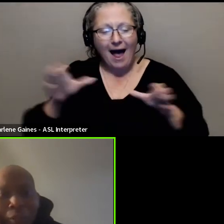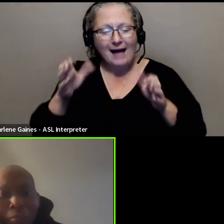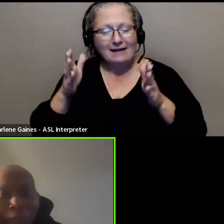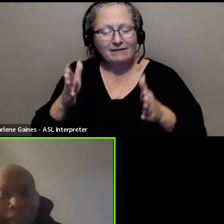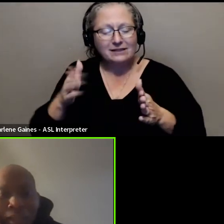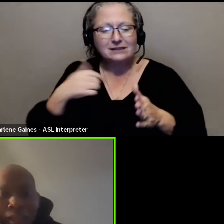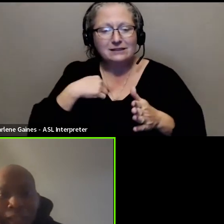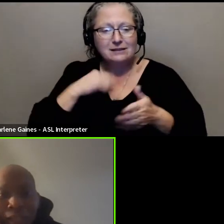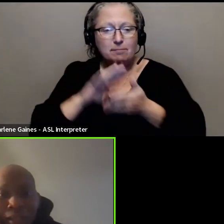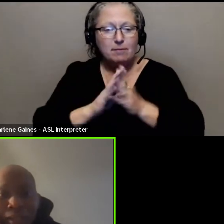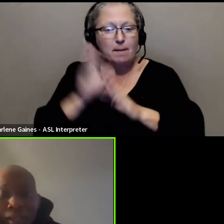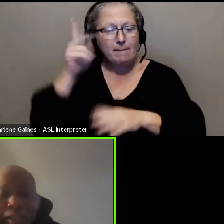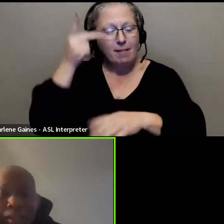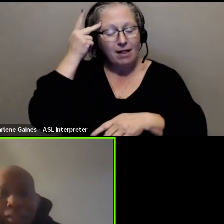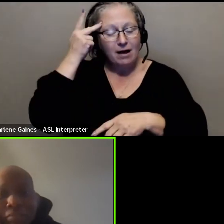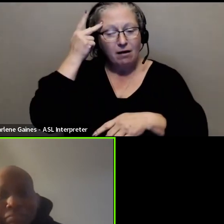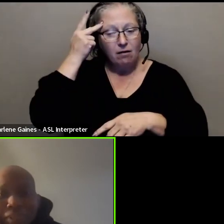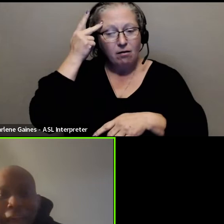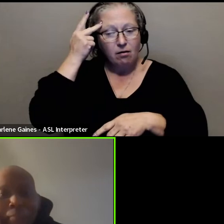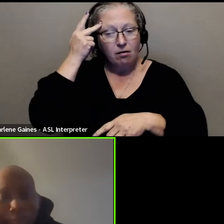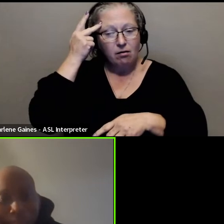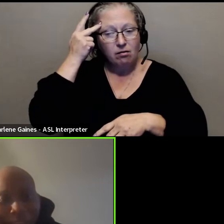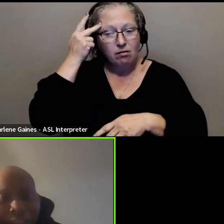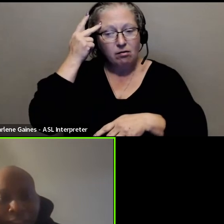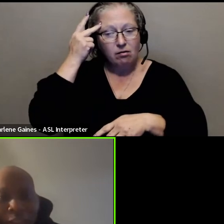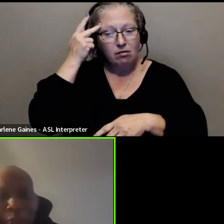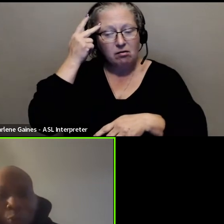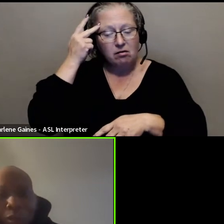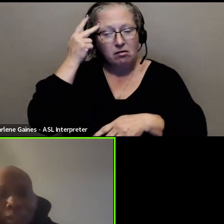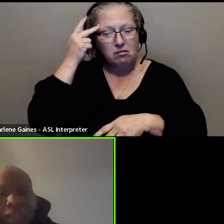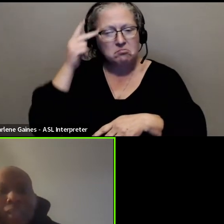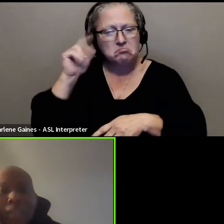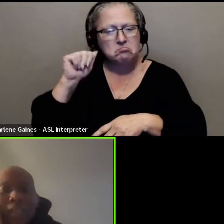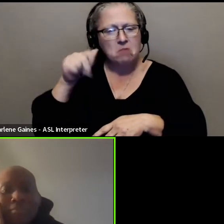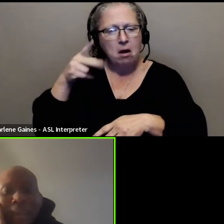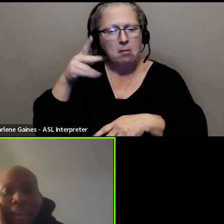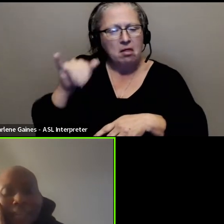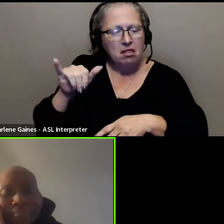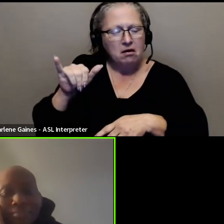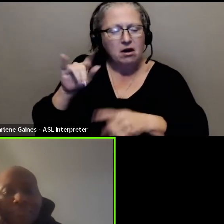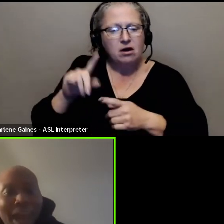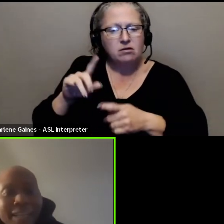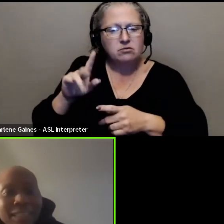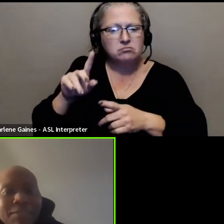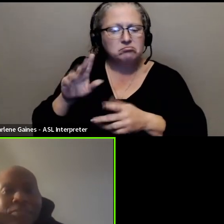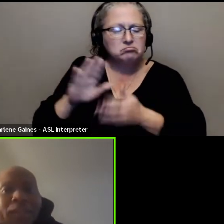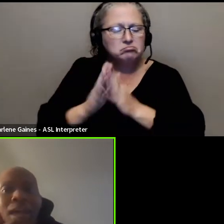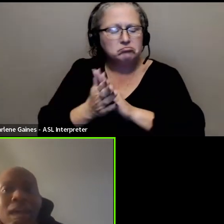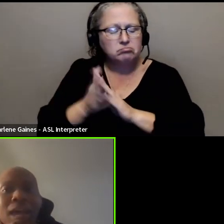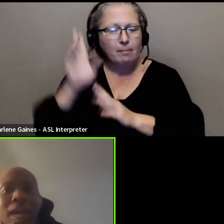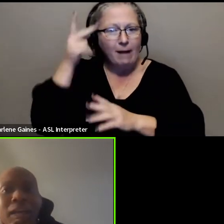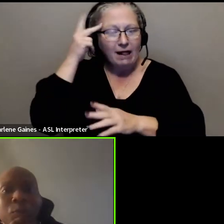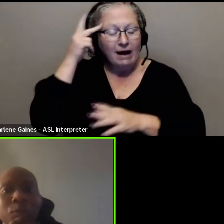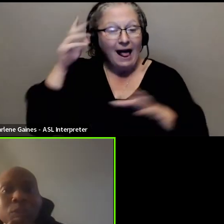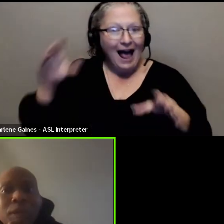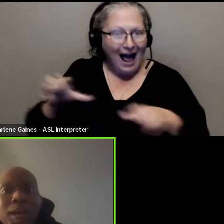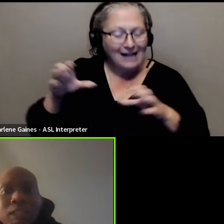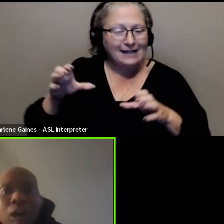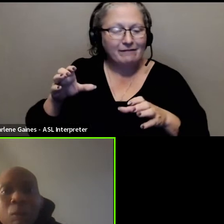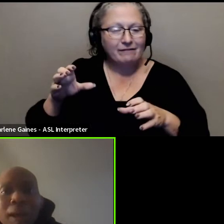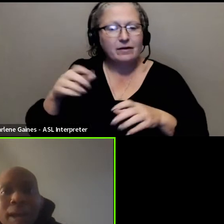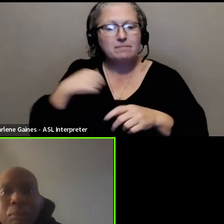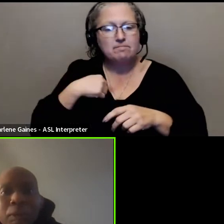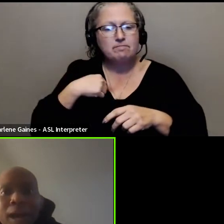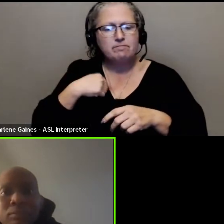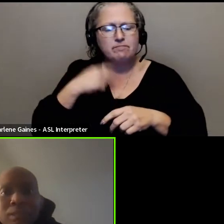I went from politically apathetic to politically like active. And it was when I